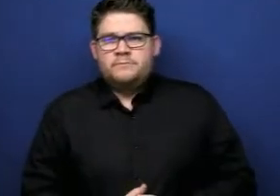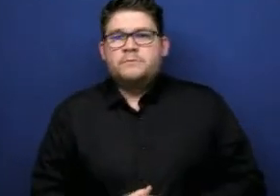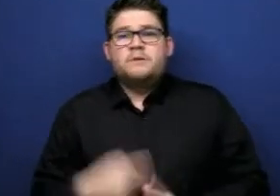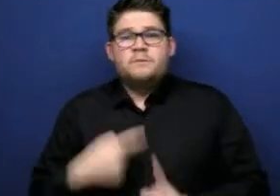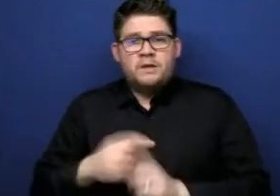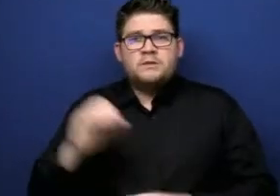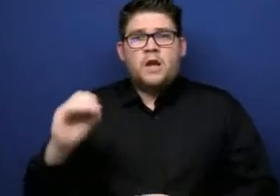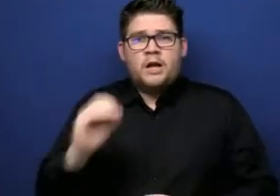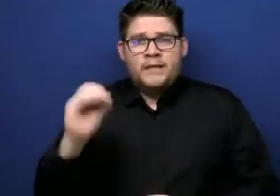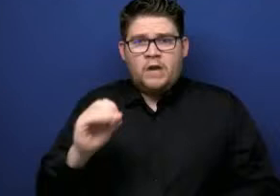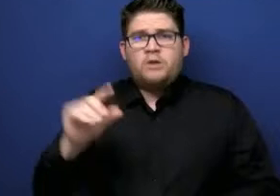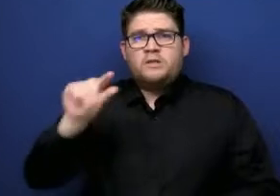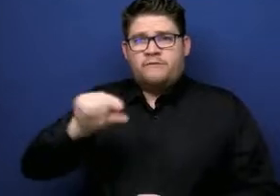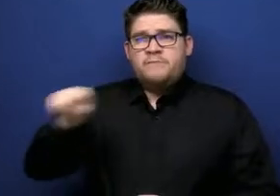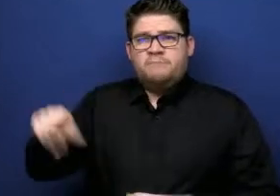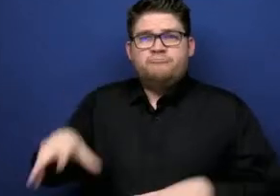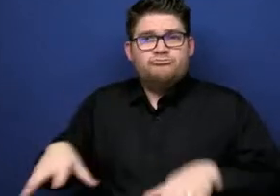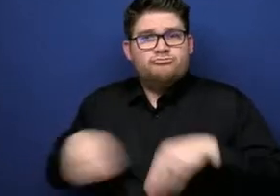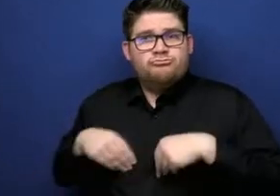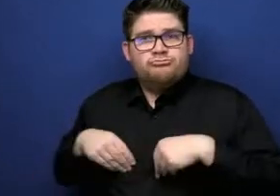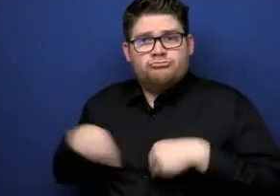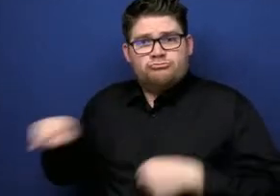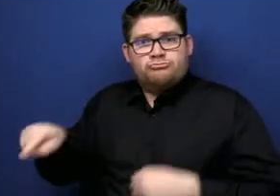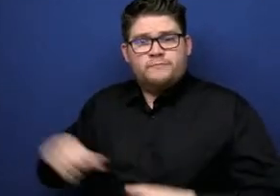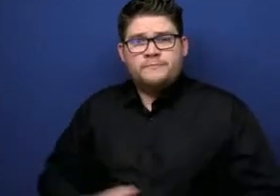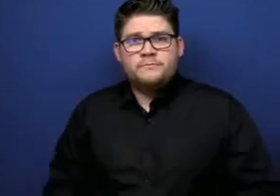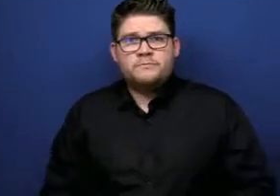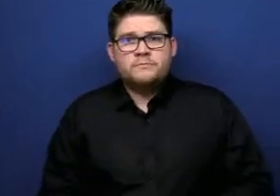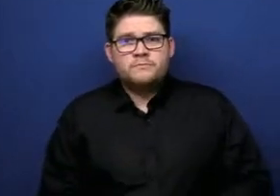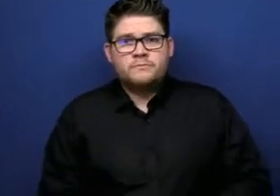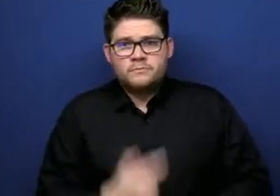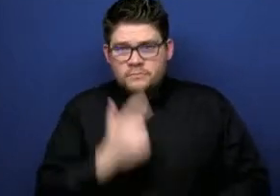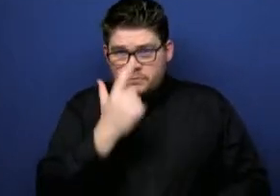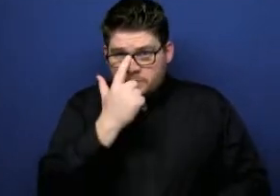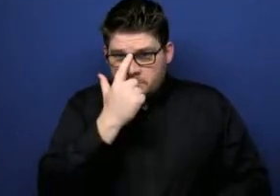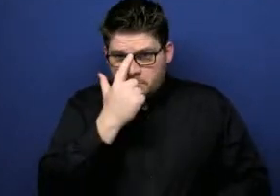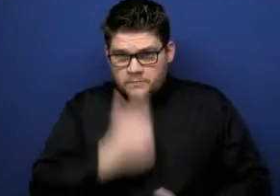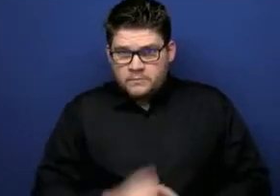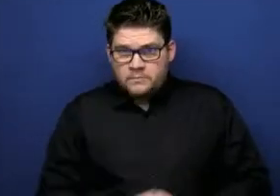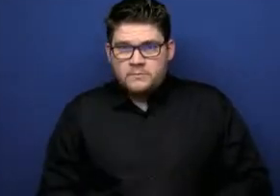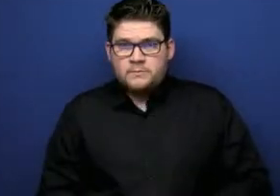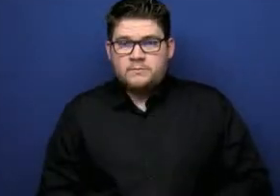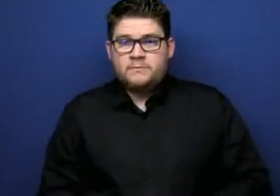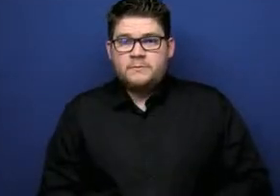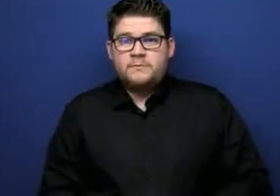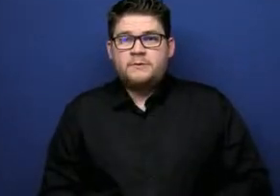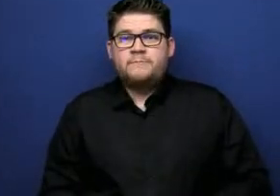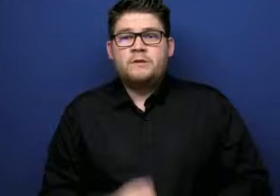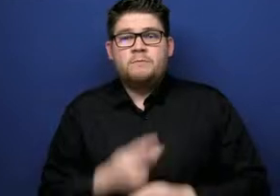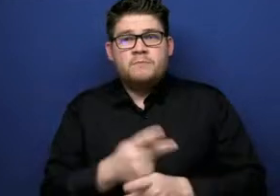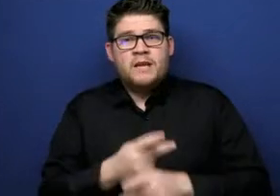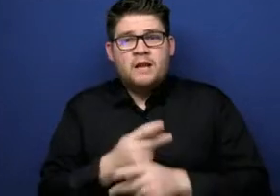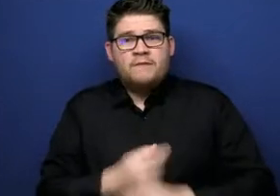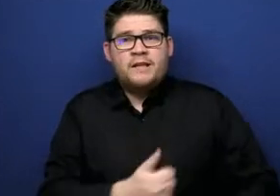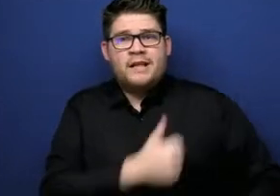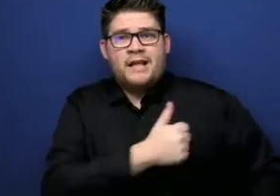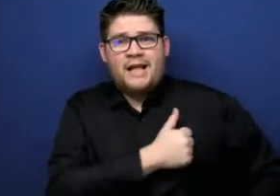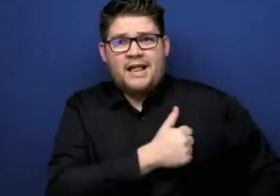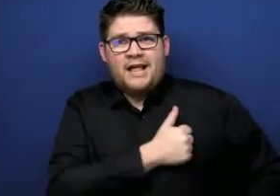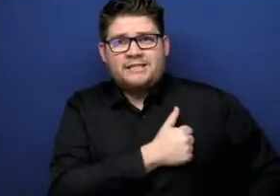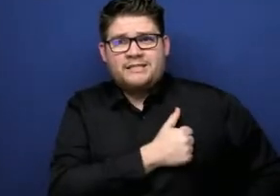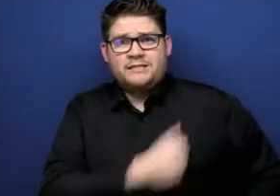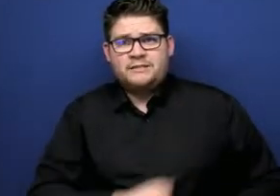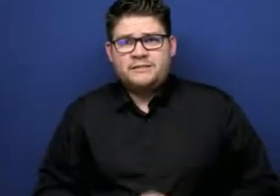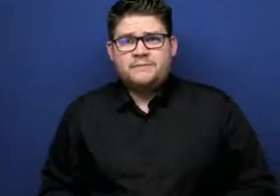Let us be cautious. Canada was there in Auschwitz in the minds of the inmates. We